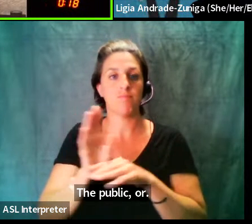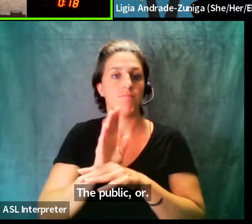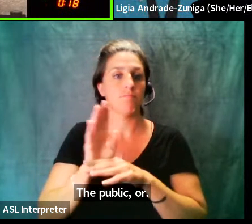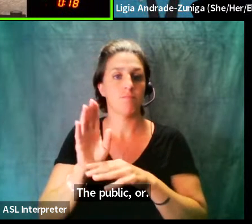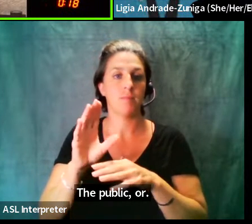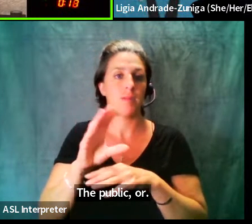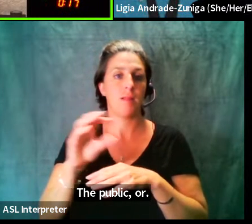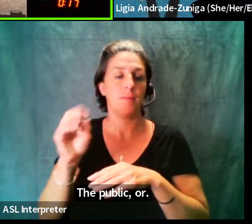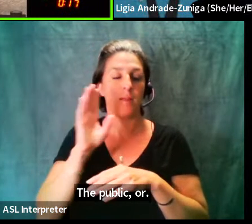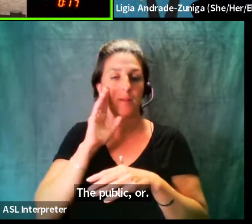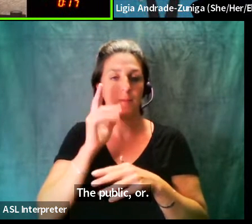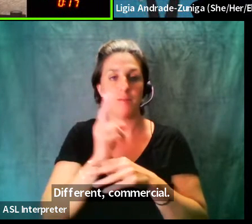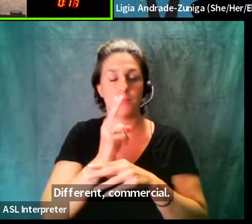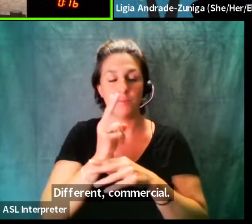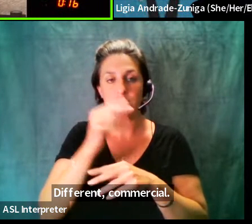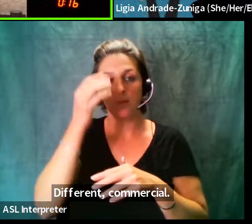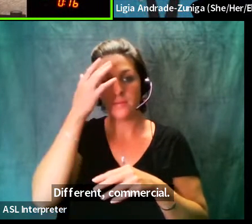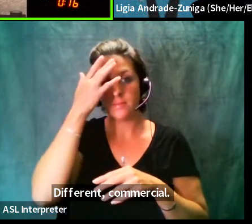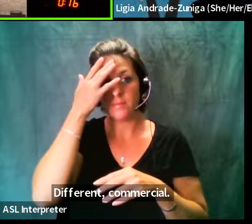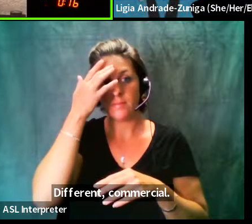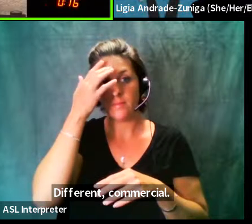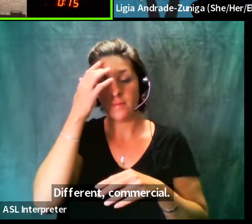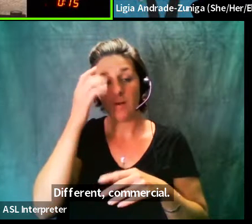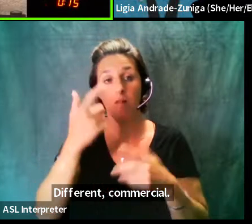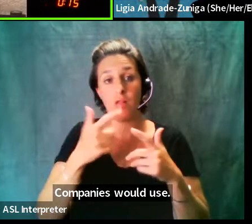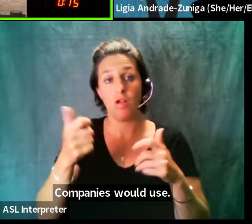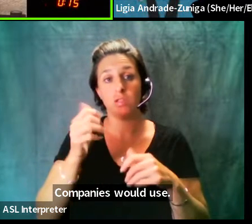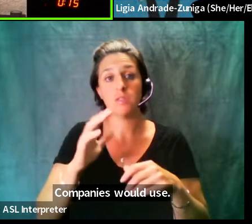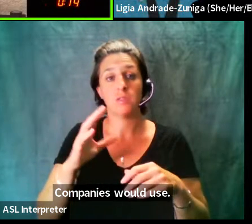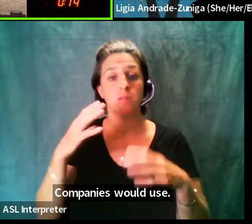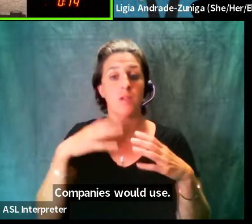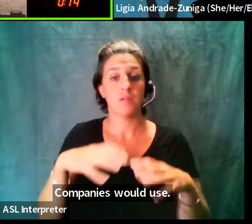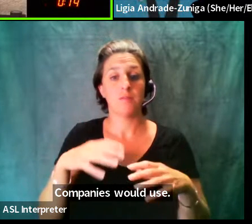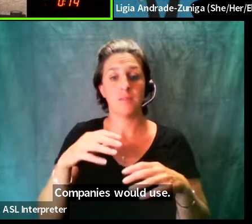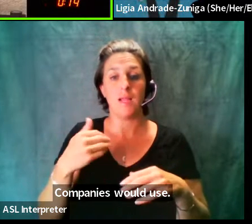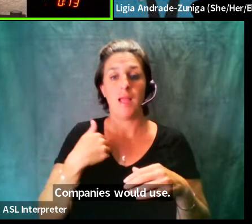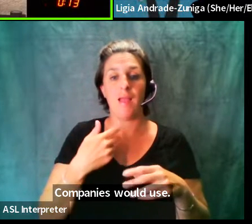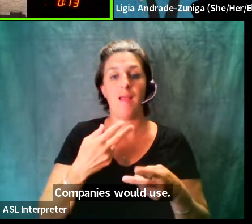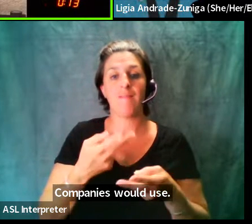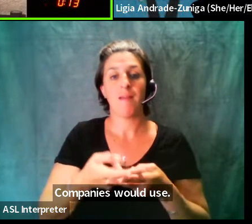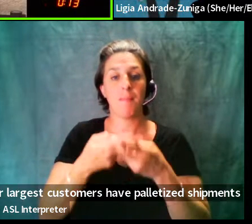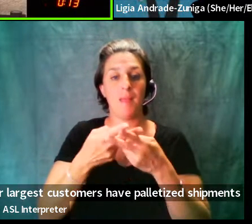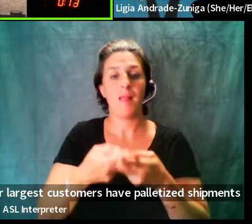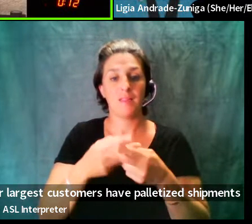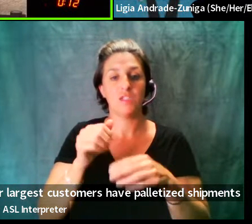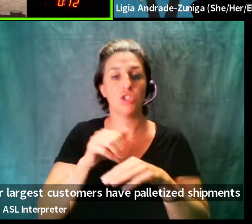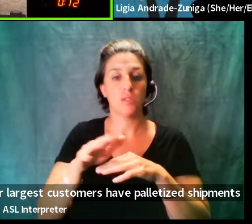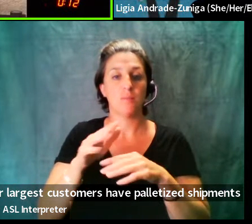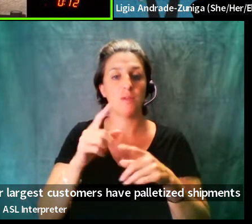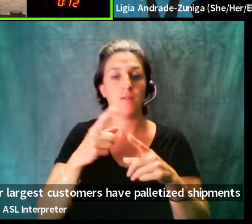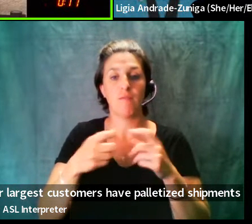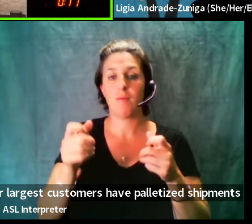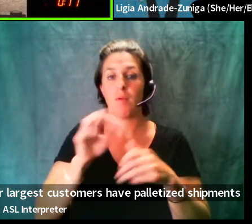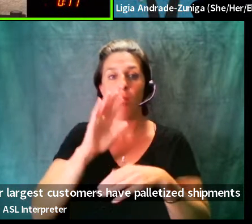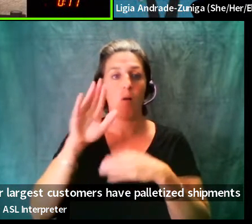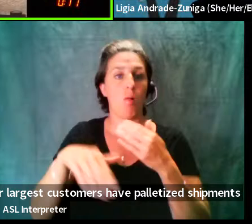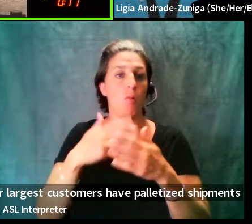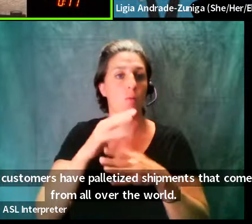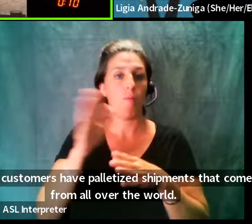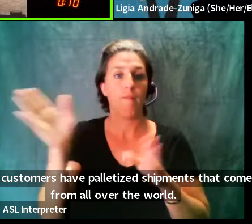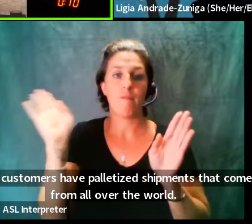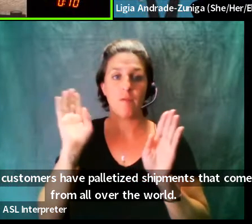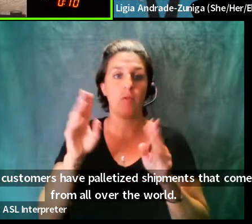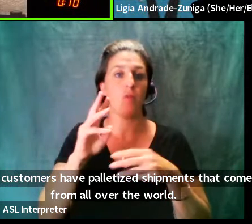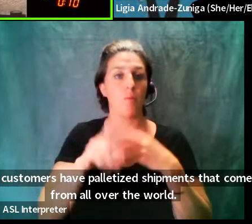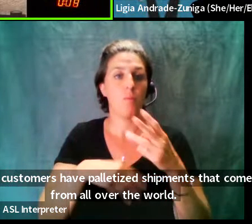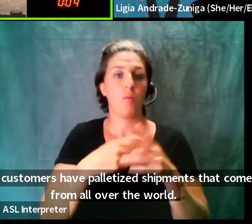would use. Our largest customers have palletized shipments that come in from all over the world. And we also order